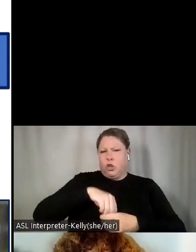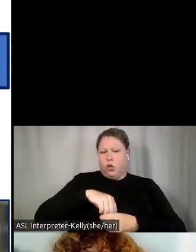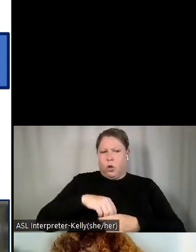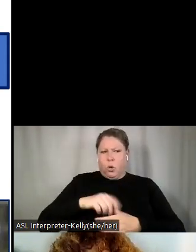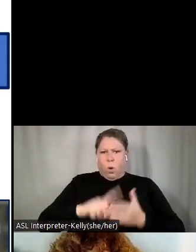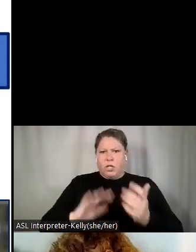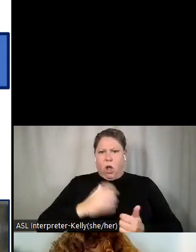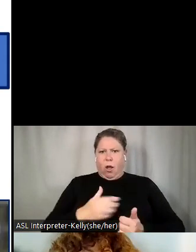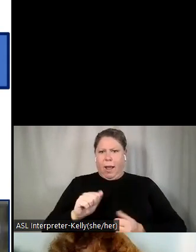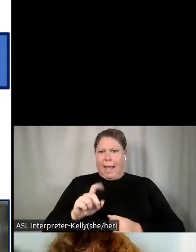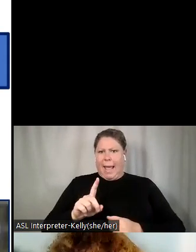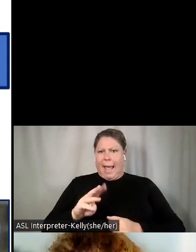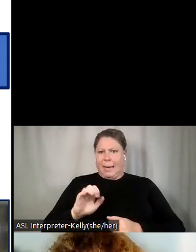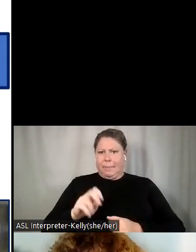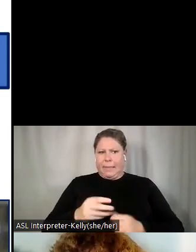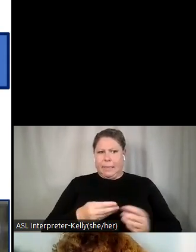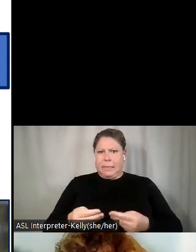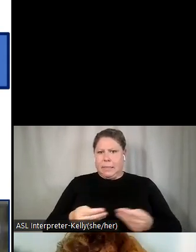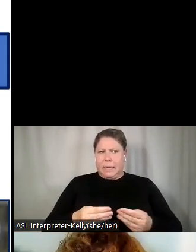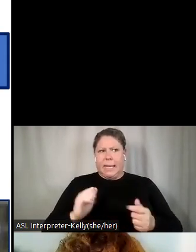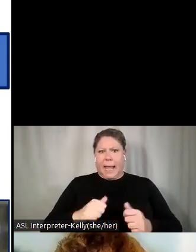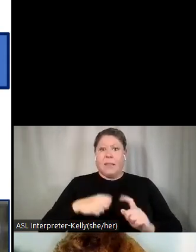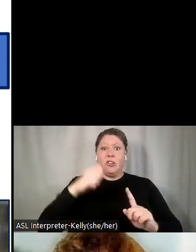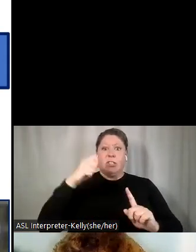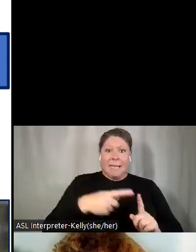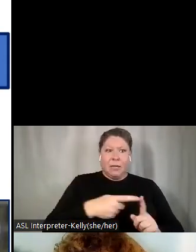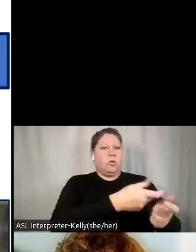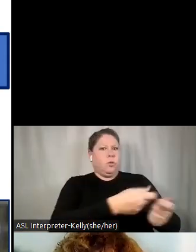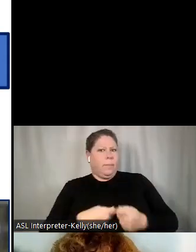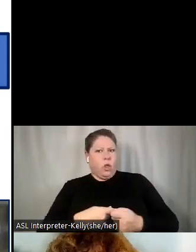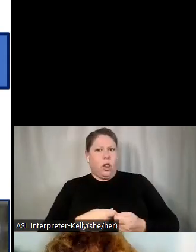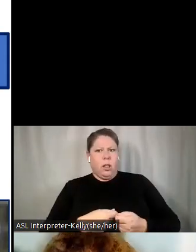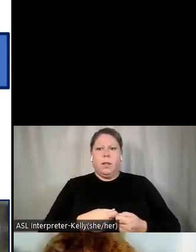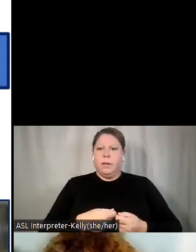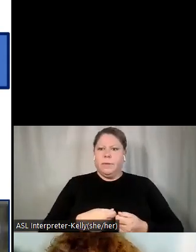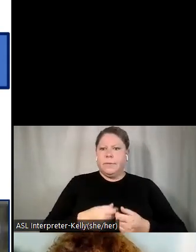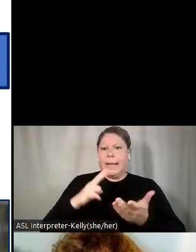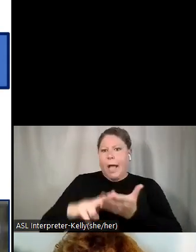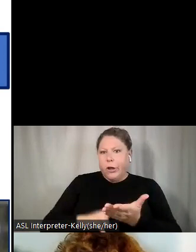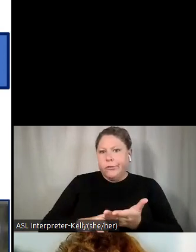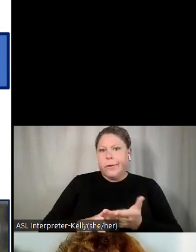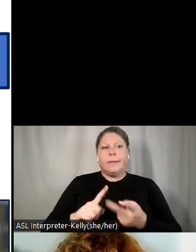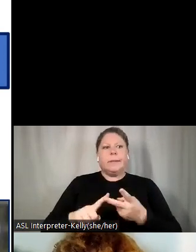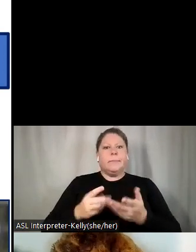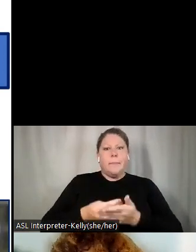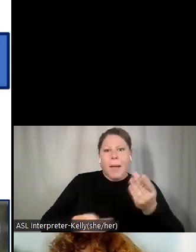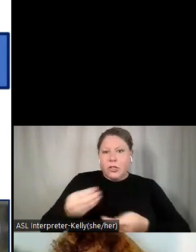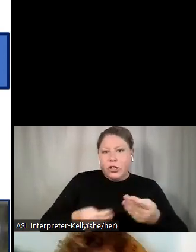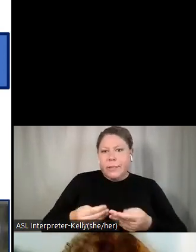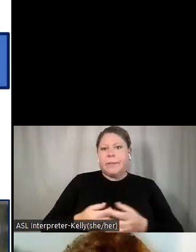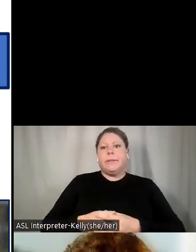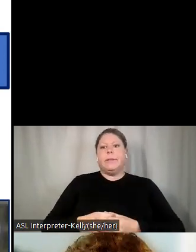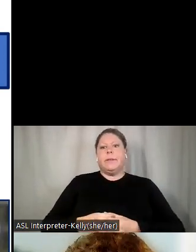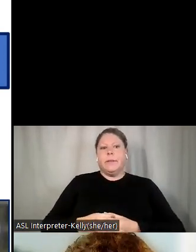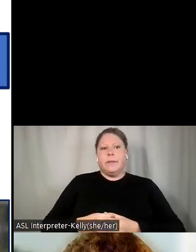administratively, and can there be pull for them in areas like contracts, like budgeting. Can we create pull in